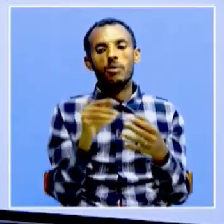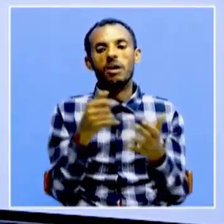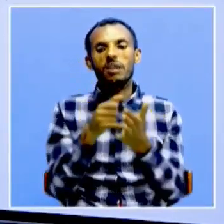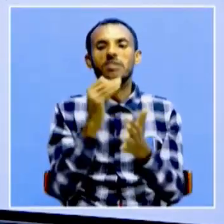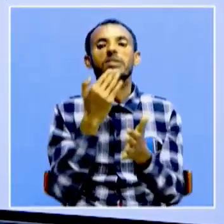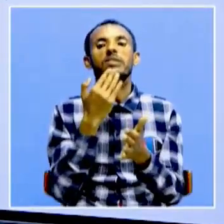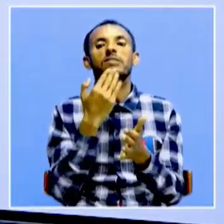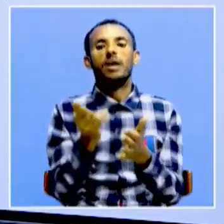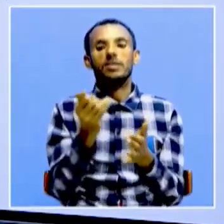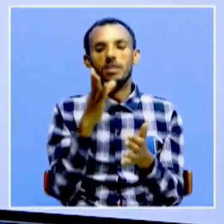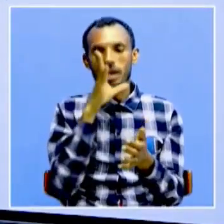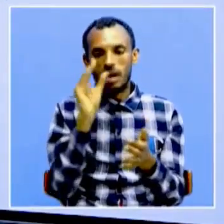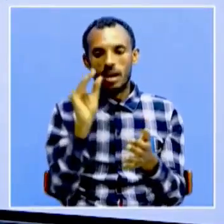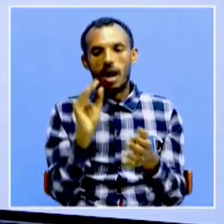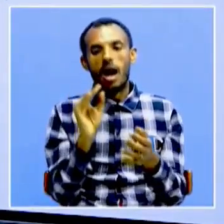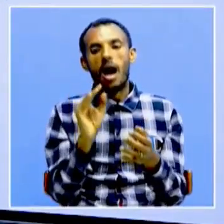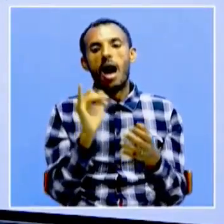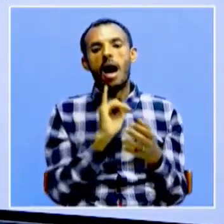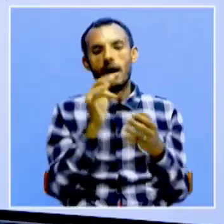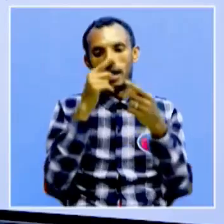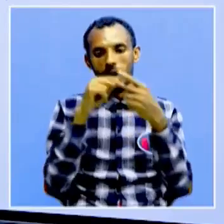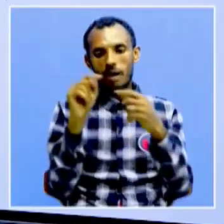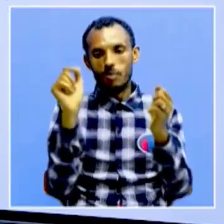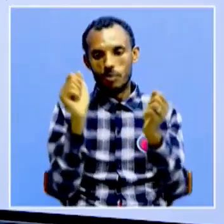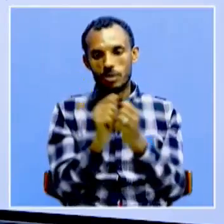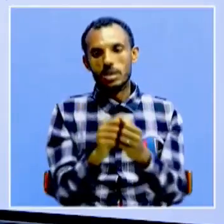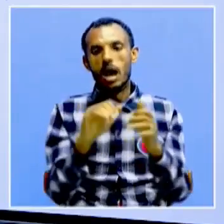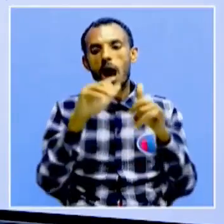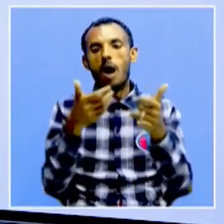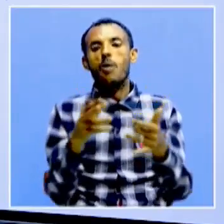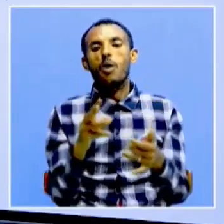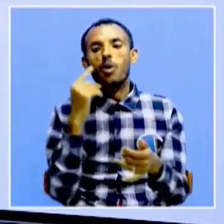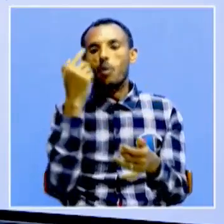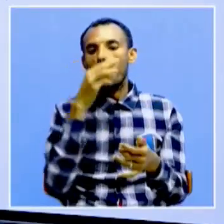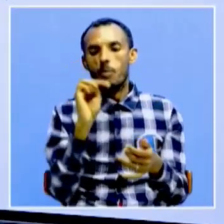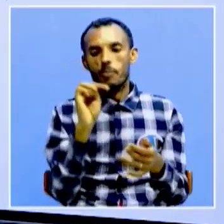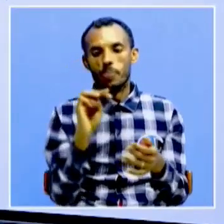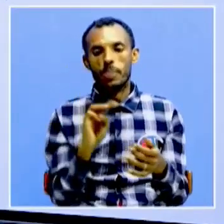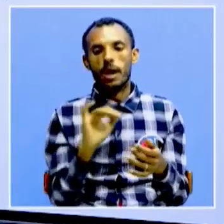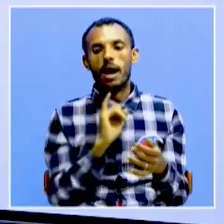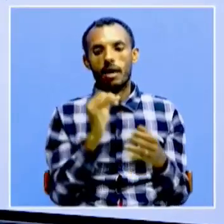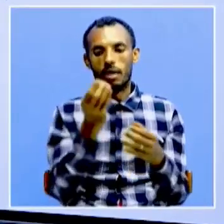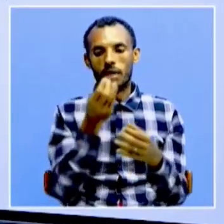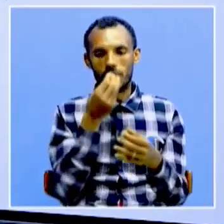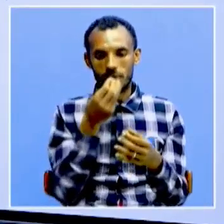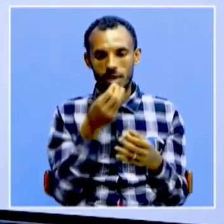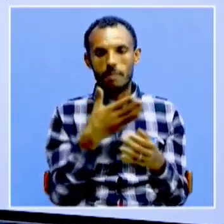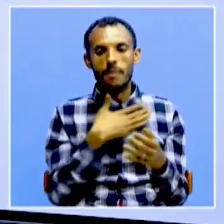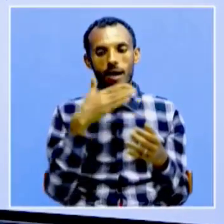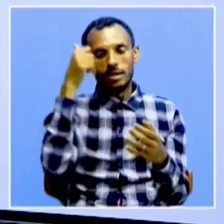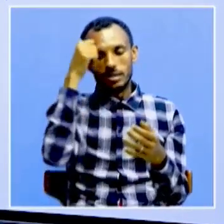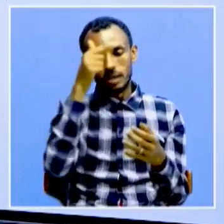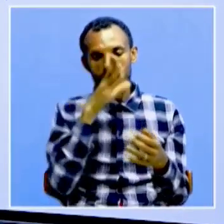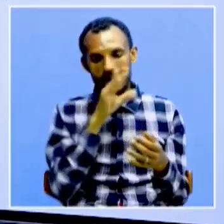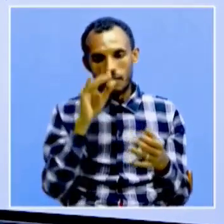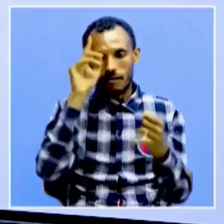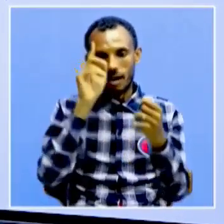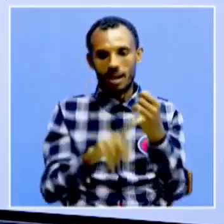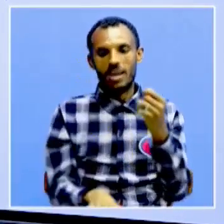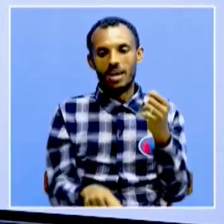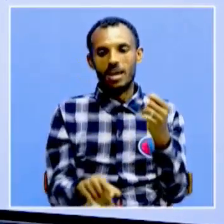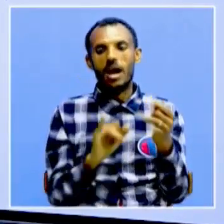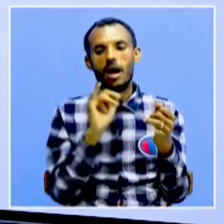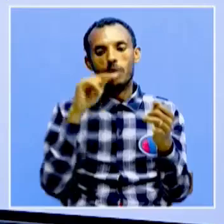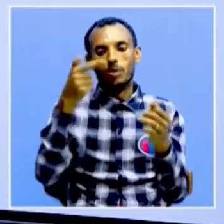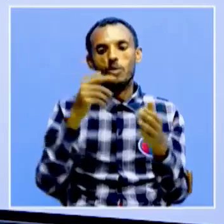Yeah? And then I come up, I told you how or with whom I eat it, which I say with my son. And finally, I